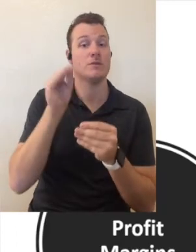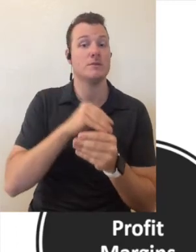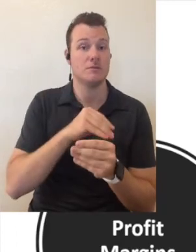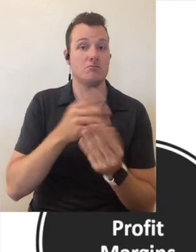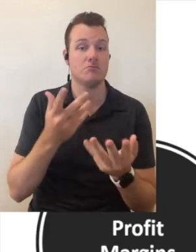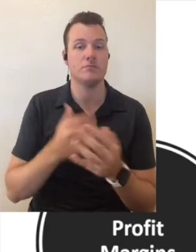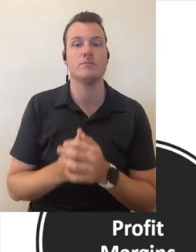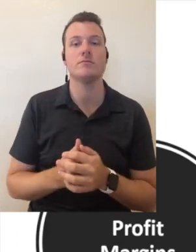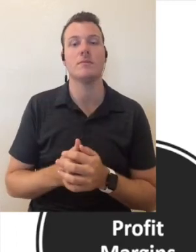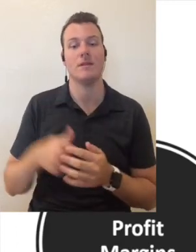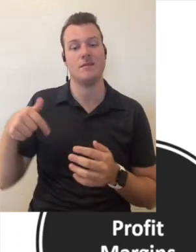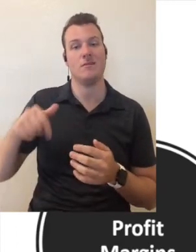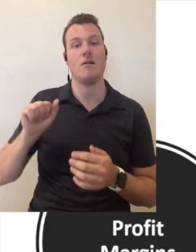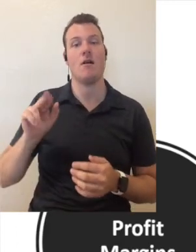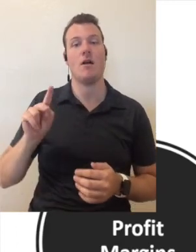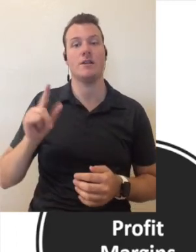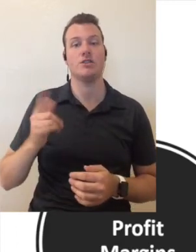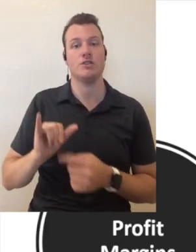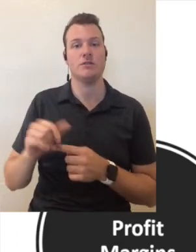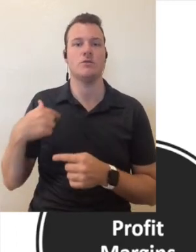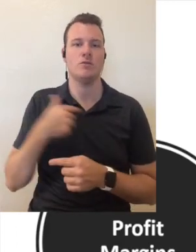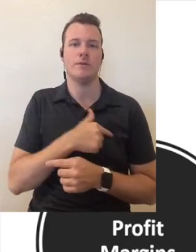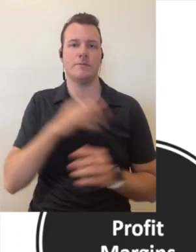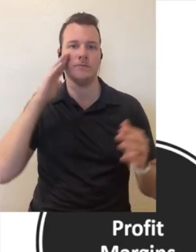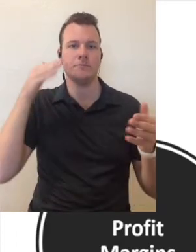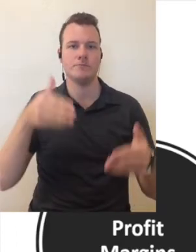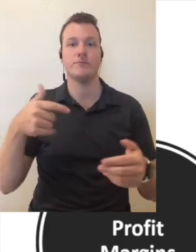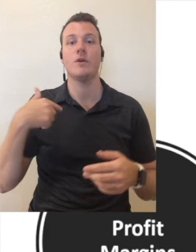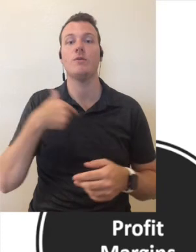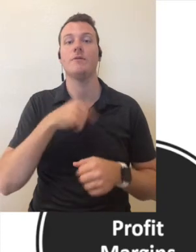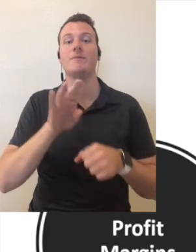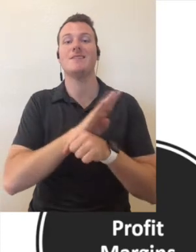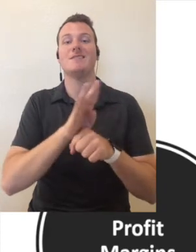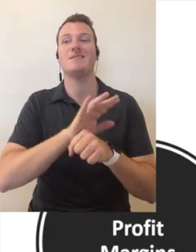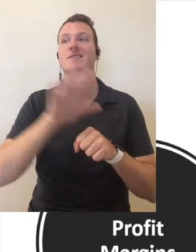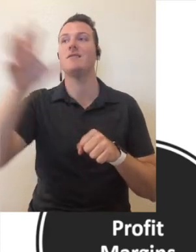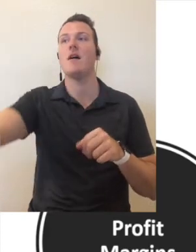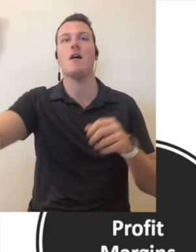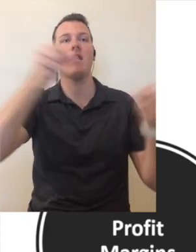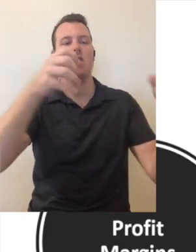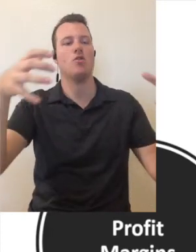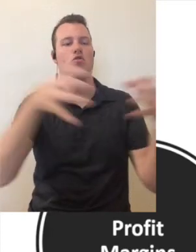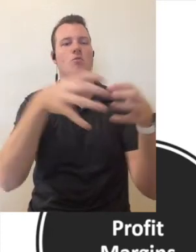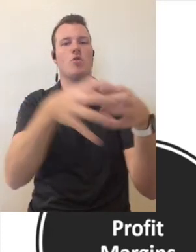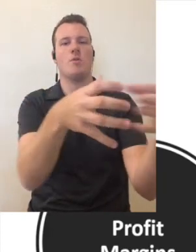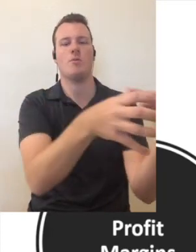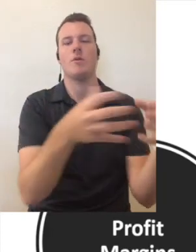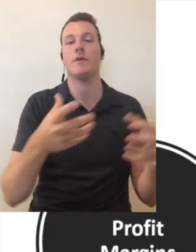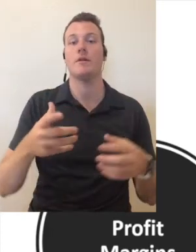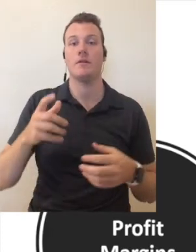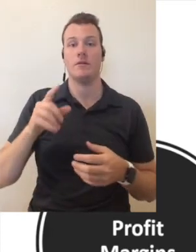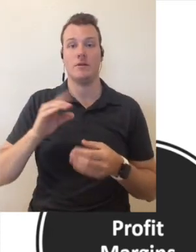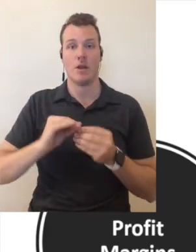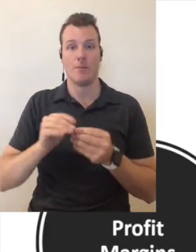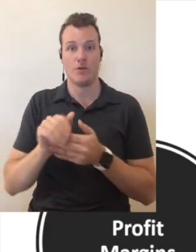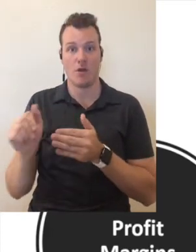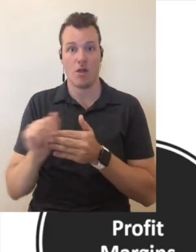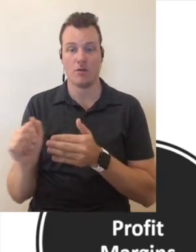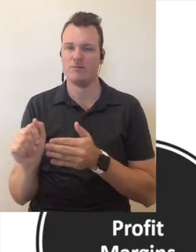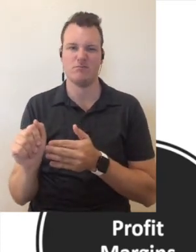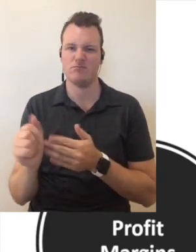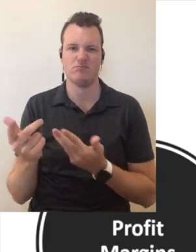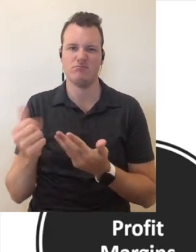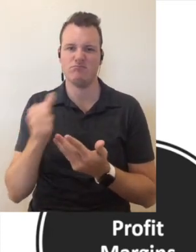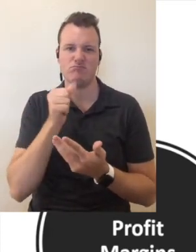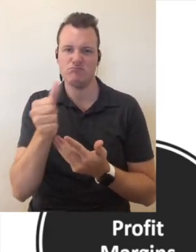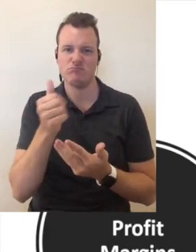at it as a function of dollars, you would look at it as a function of percentages. We do this here at Audiology because we group